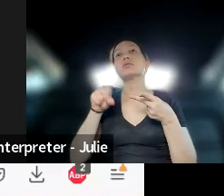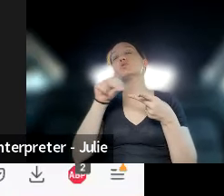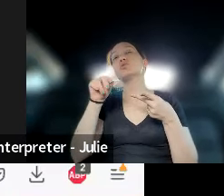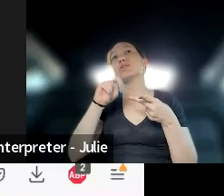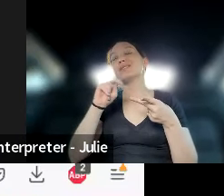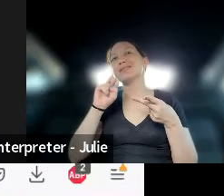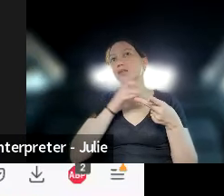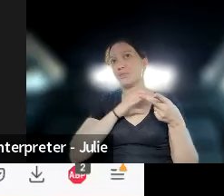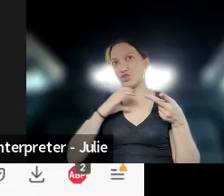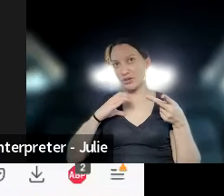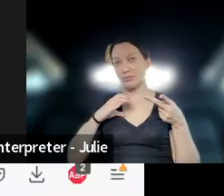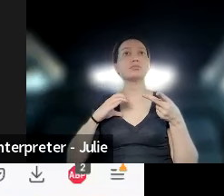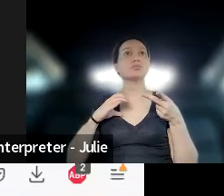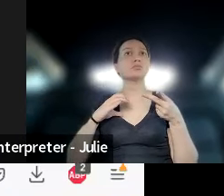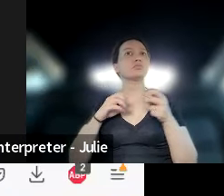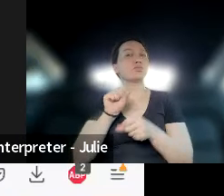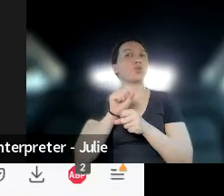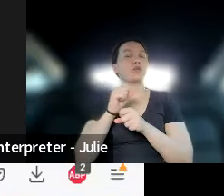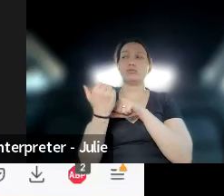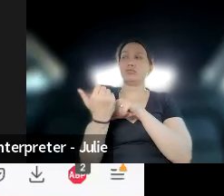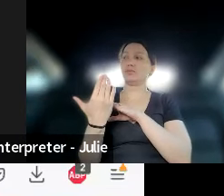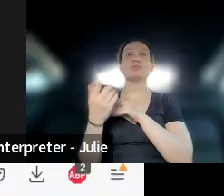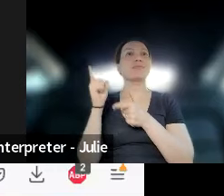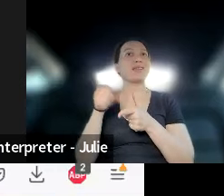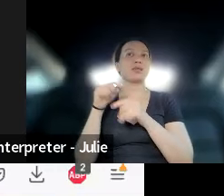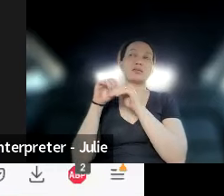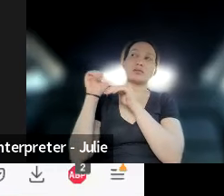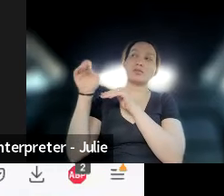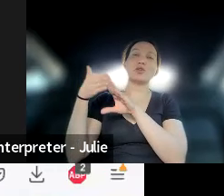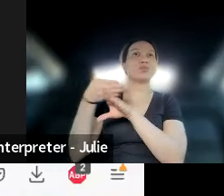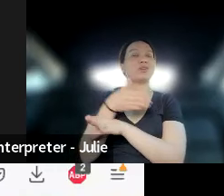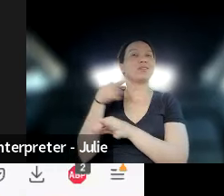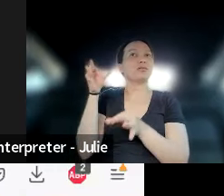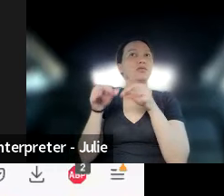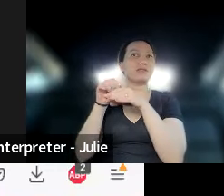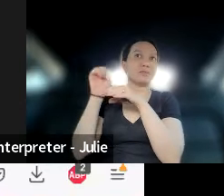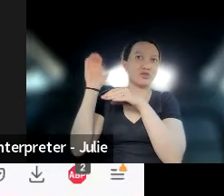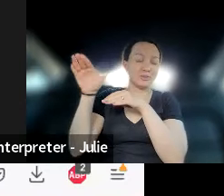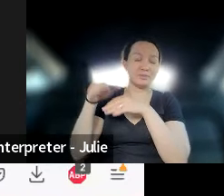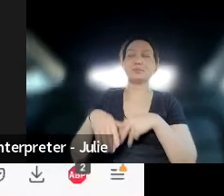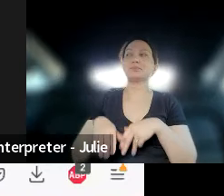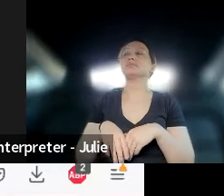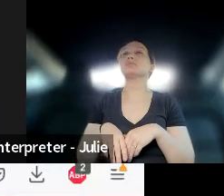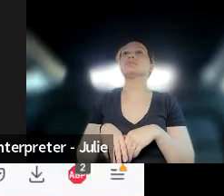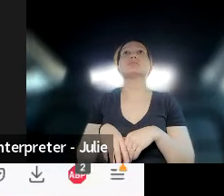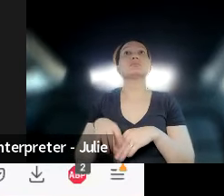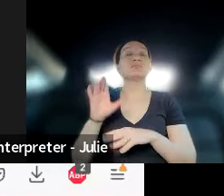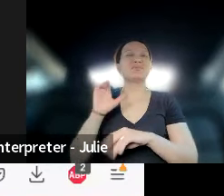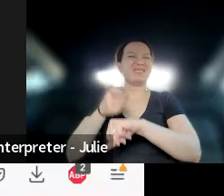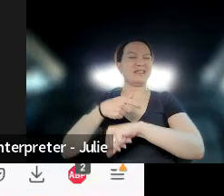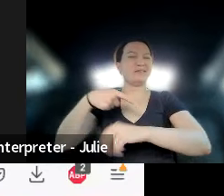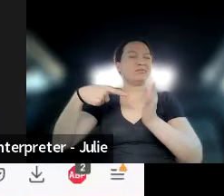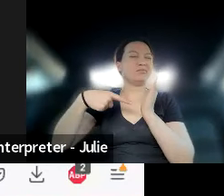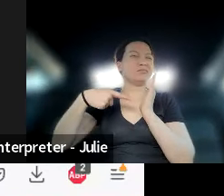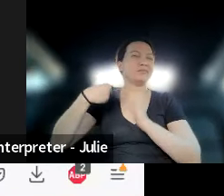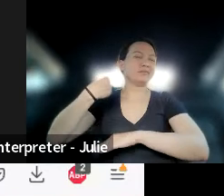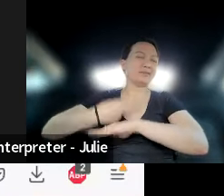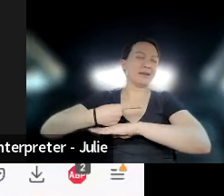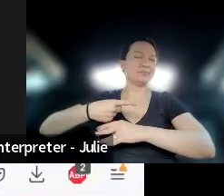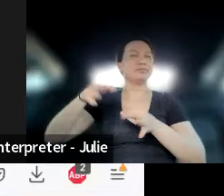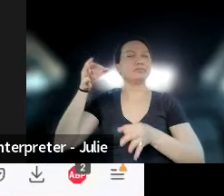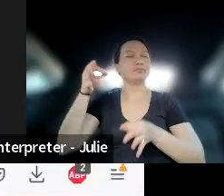down, work to address those, and then be submitting a pre-hearing submission. That would actually set the date for our hearing, hopefully